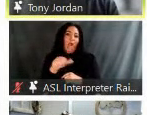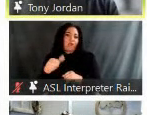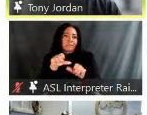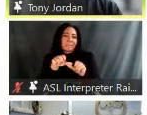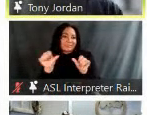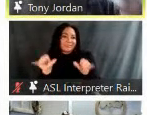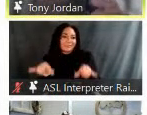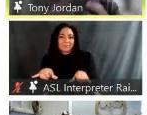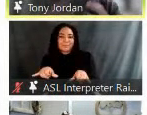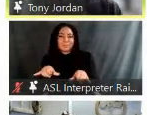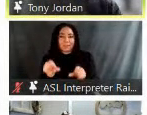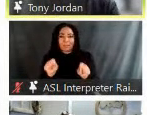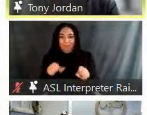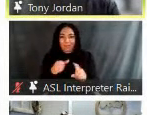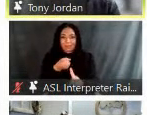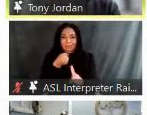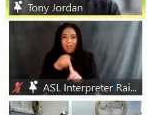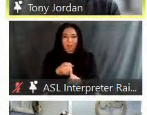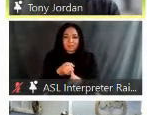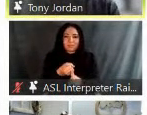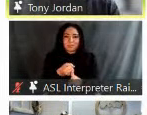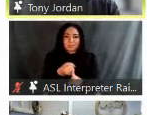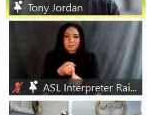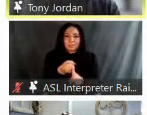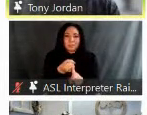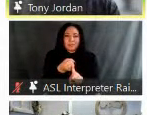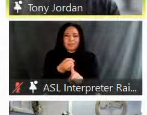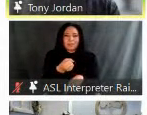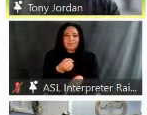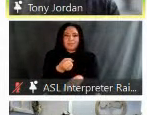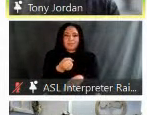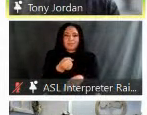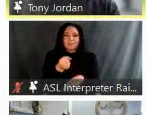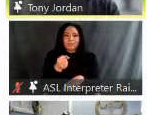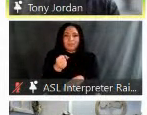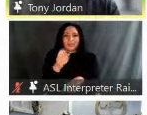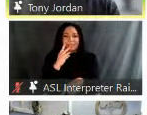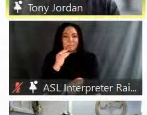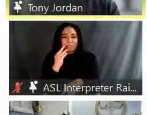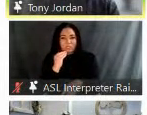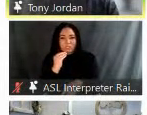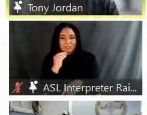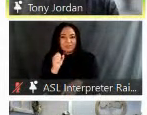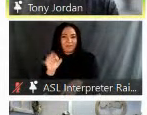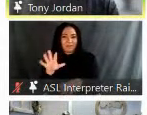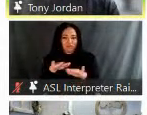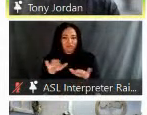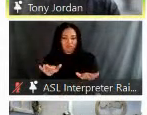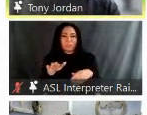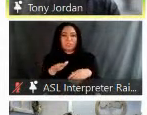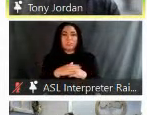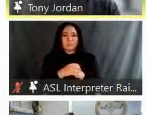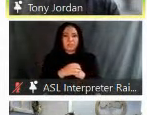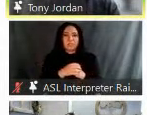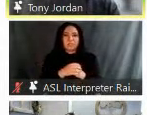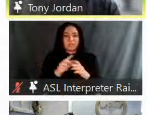systems that can impact, right, the experience of a child. But just starting at this